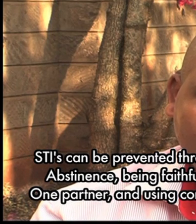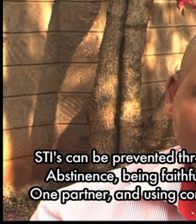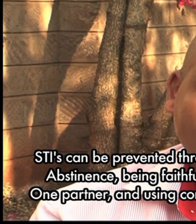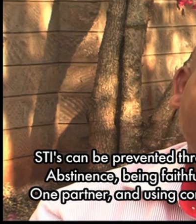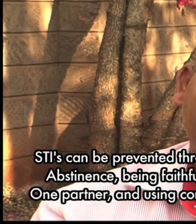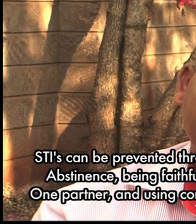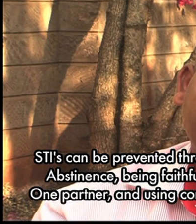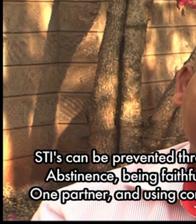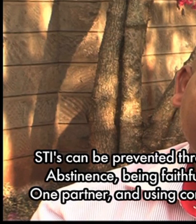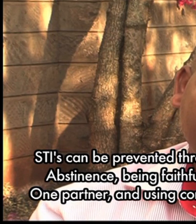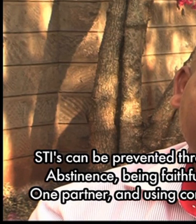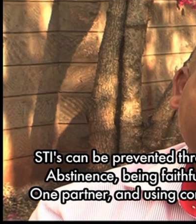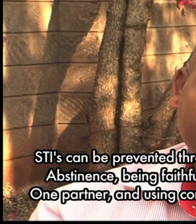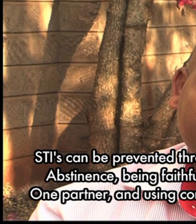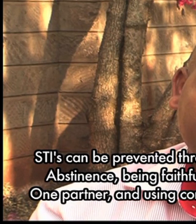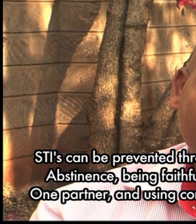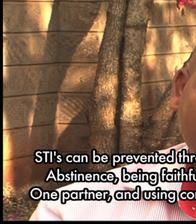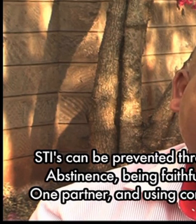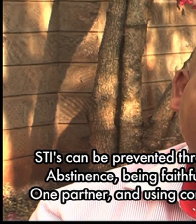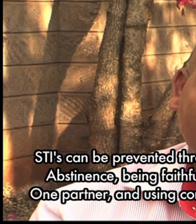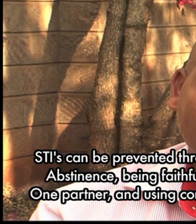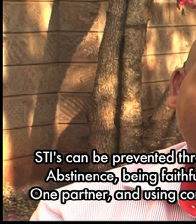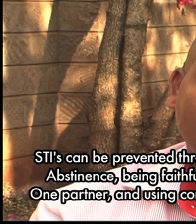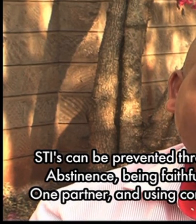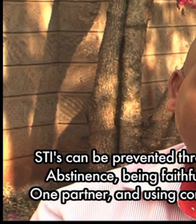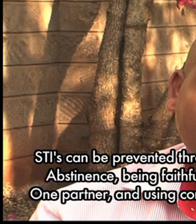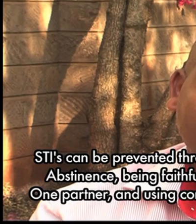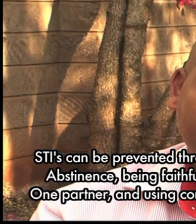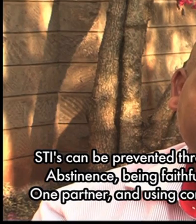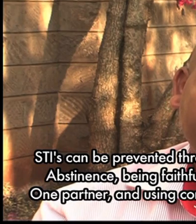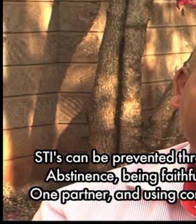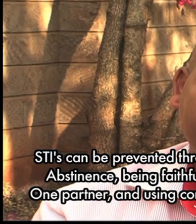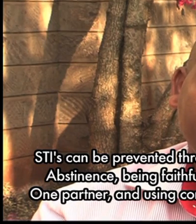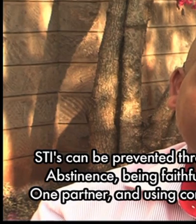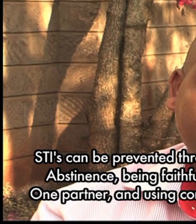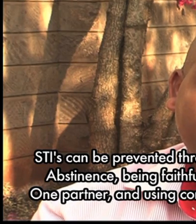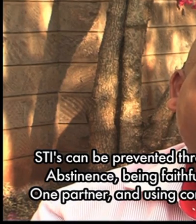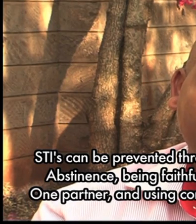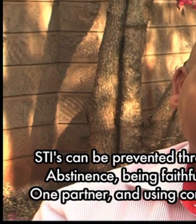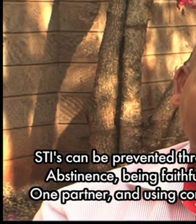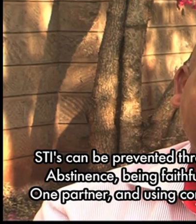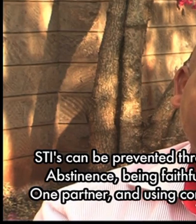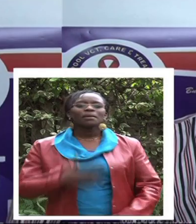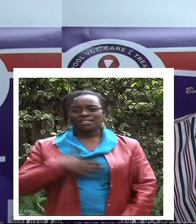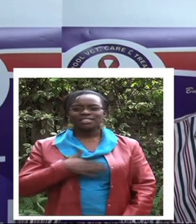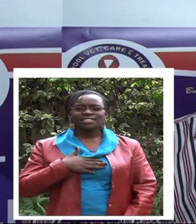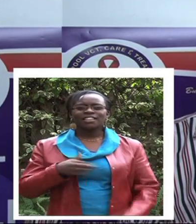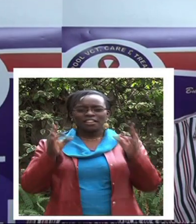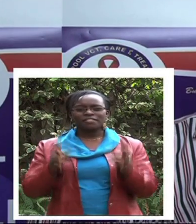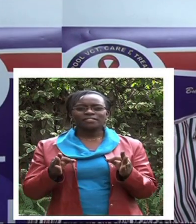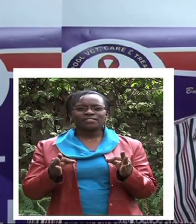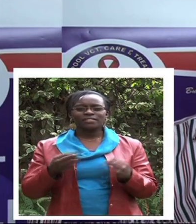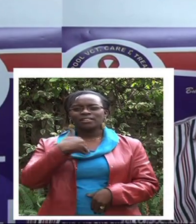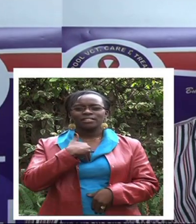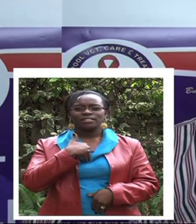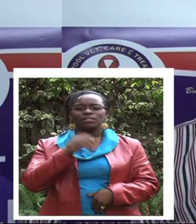being faithful to one partner, and also use of condoms correctly and every time one has sex. For